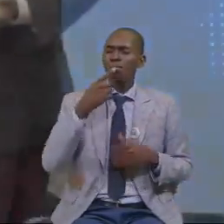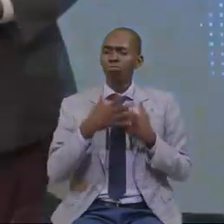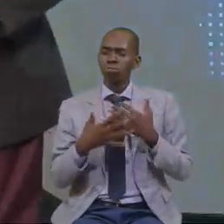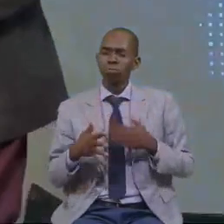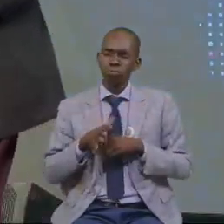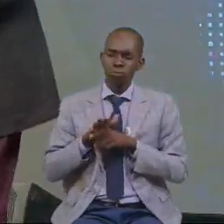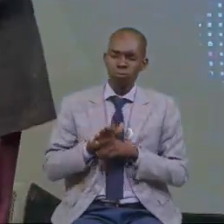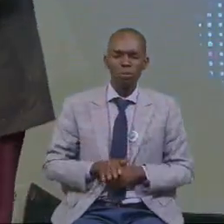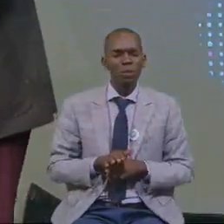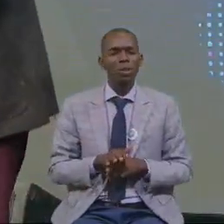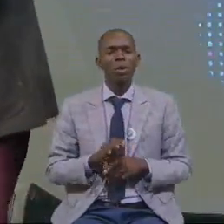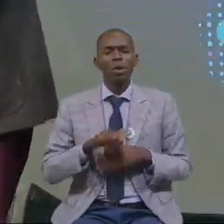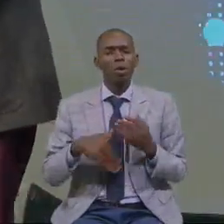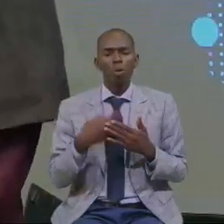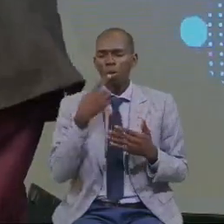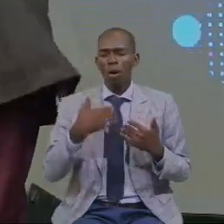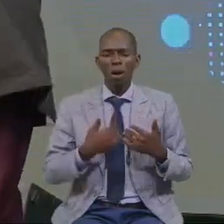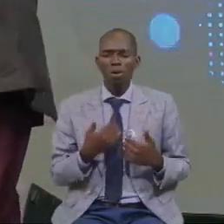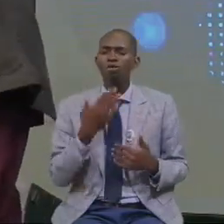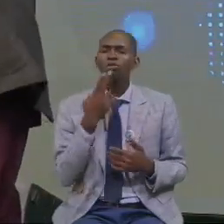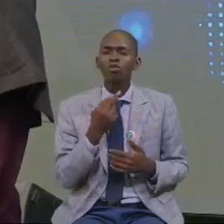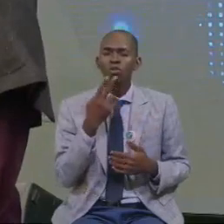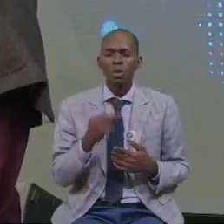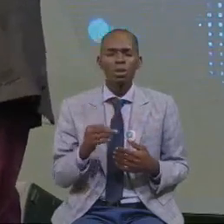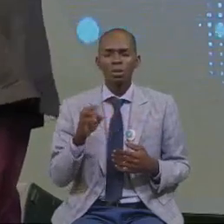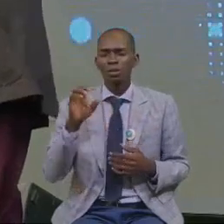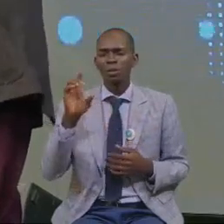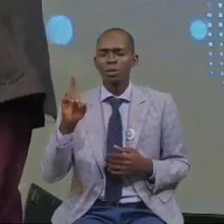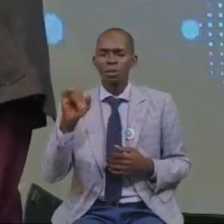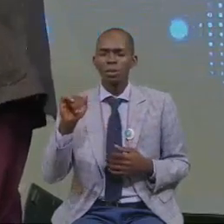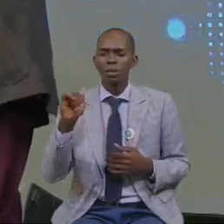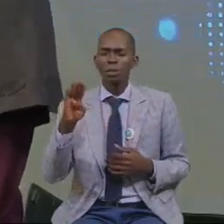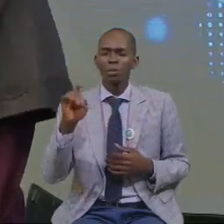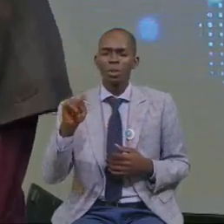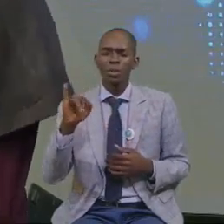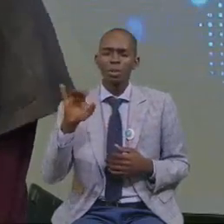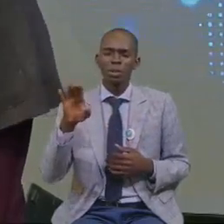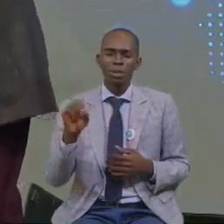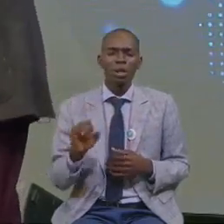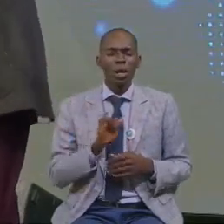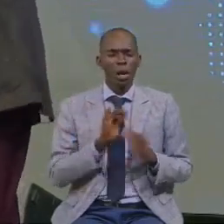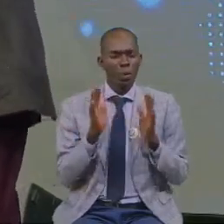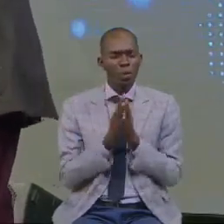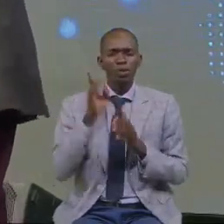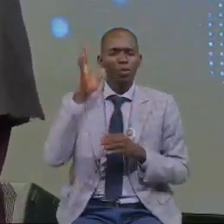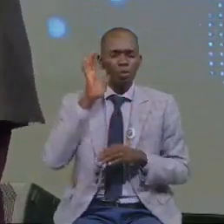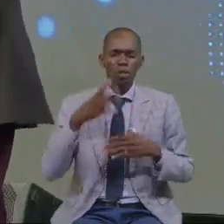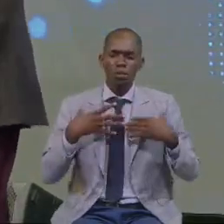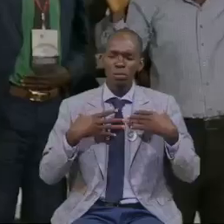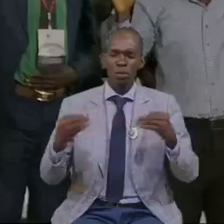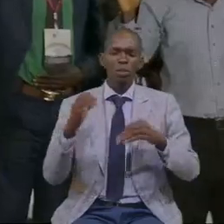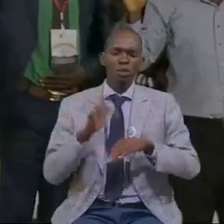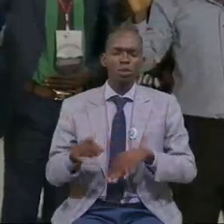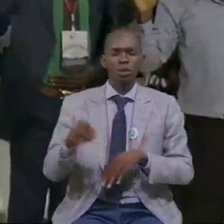who have sugar diabetes. Lord, I pray you touch them, heal them in